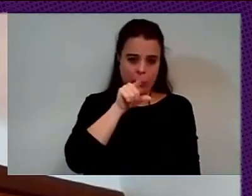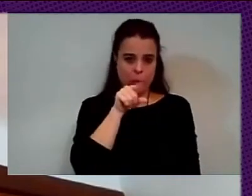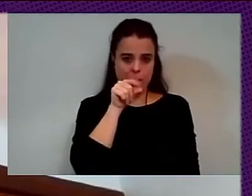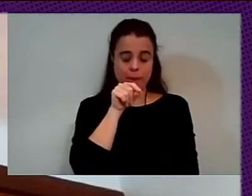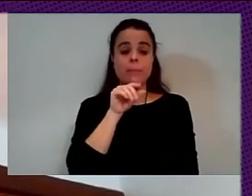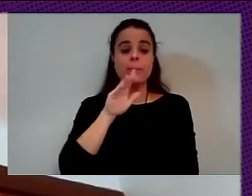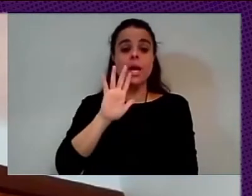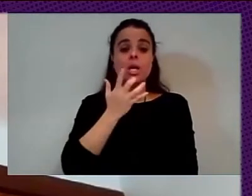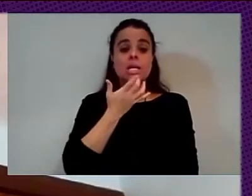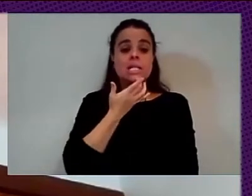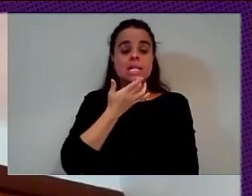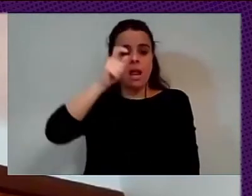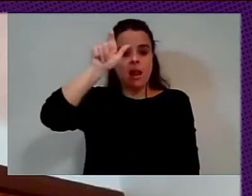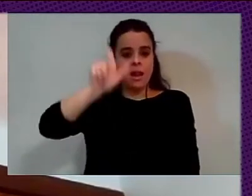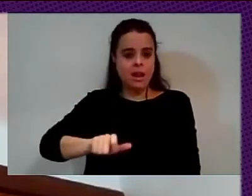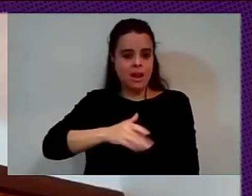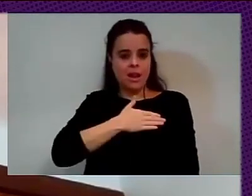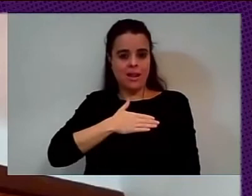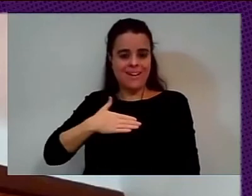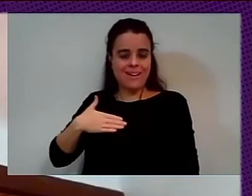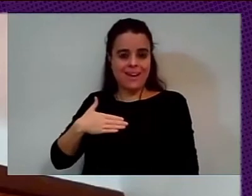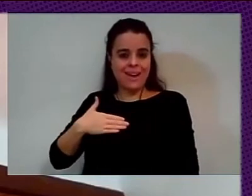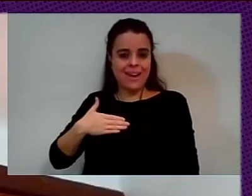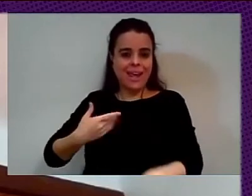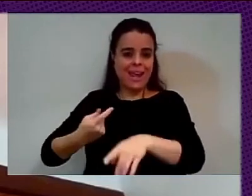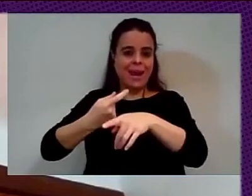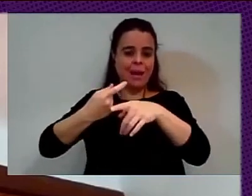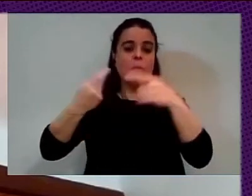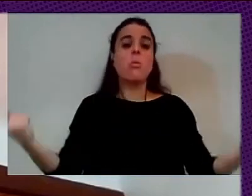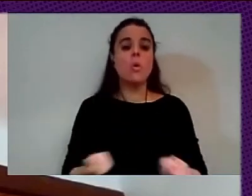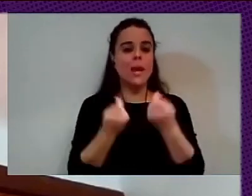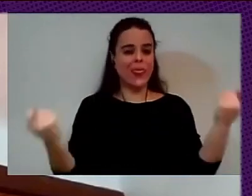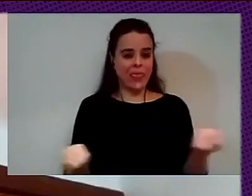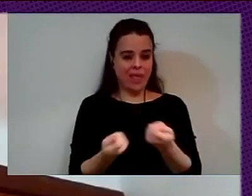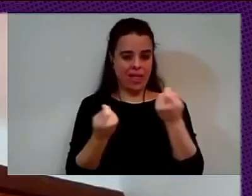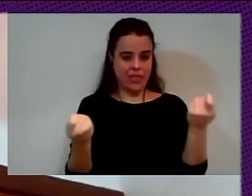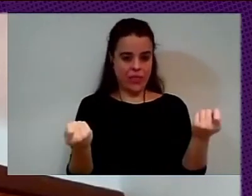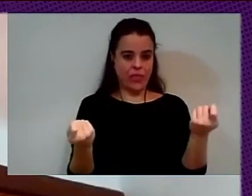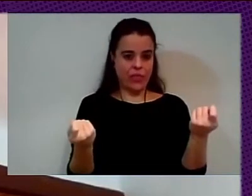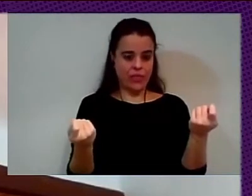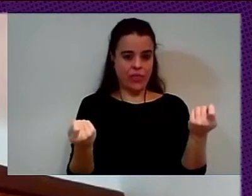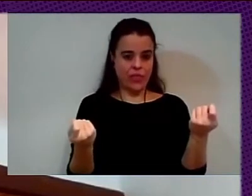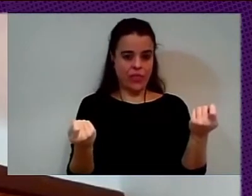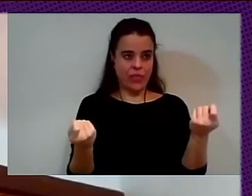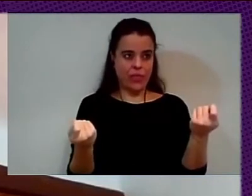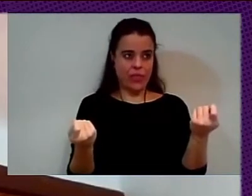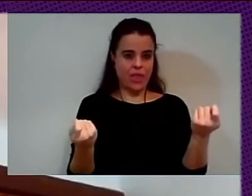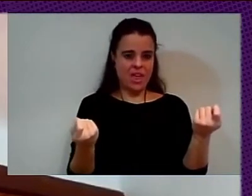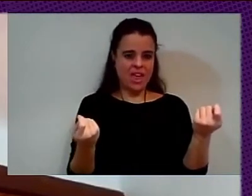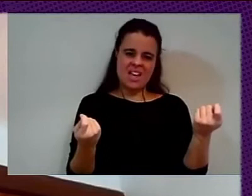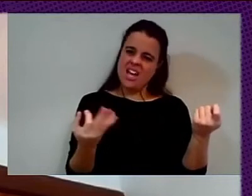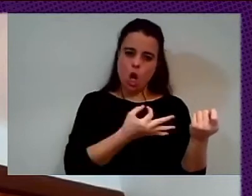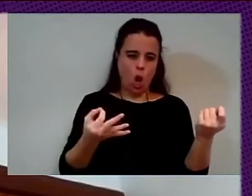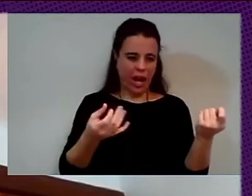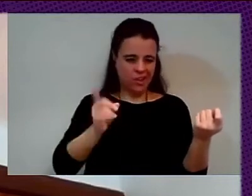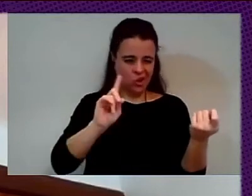malicious ads and things like that, when the software is free and open source, somebody else can take that server software, and then they